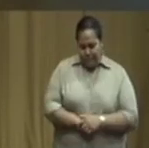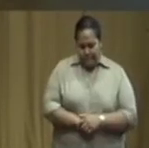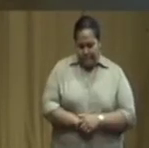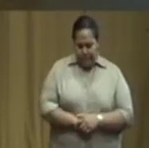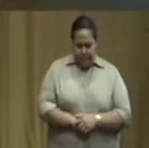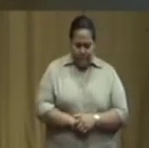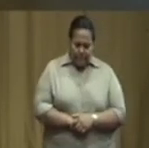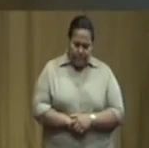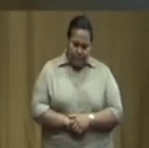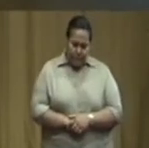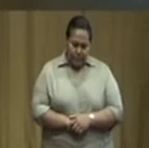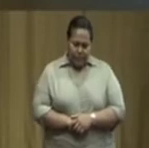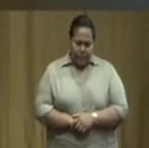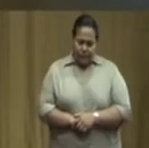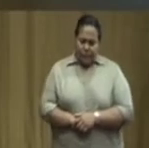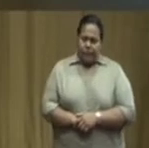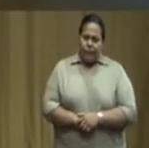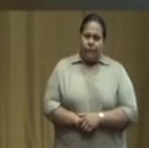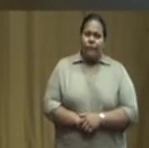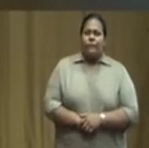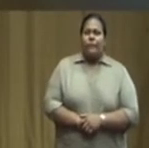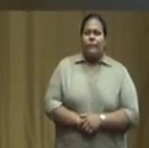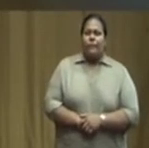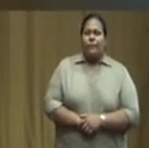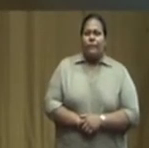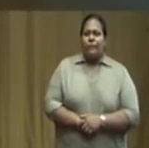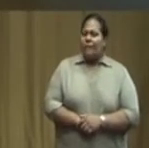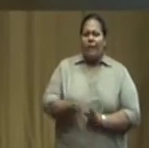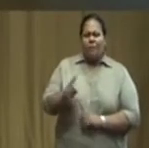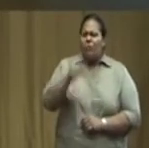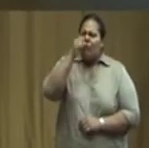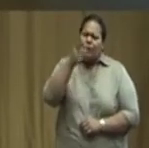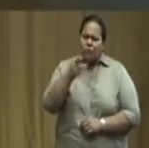And that can't be done passively. That can't be done just by listening.